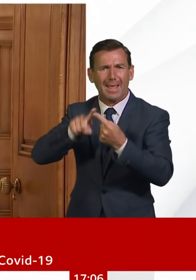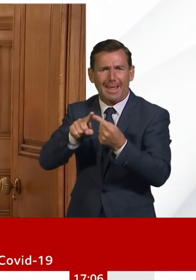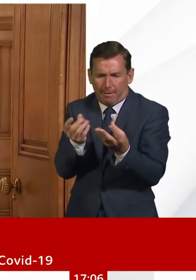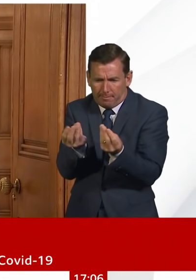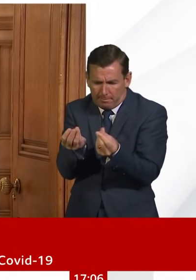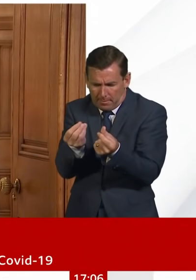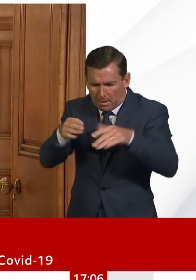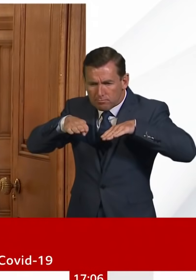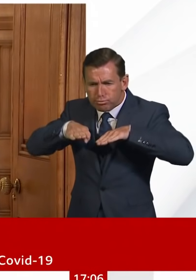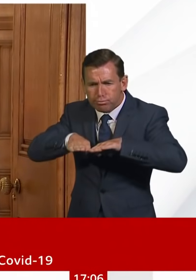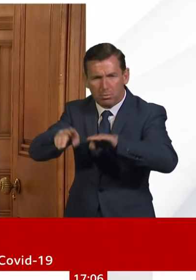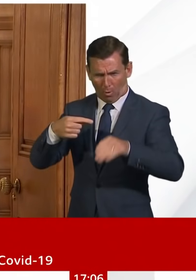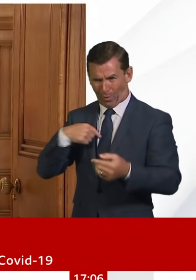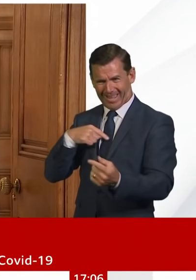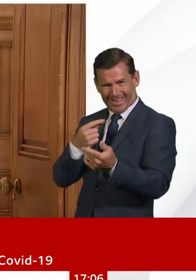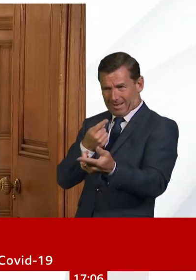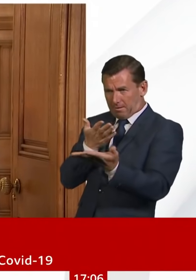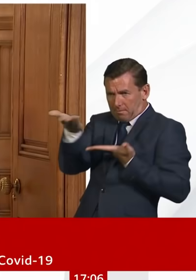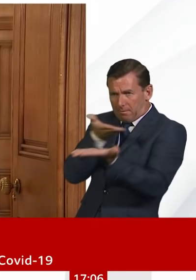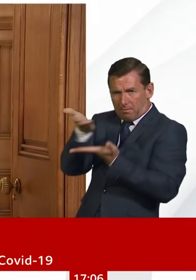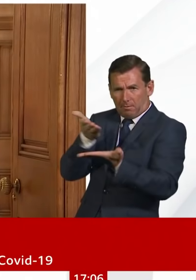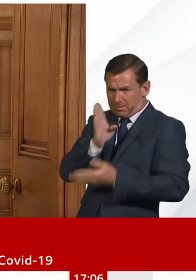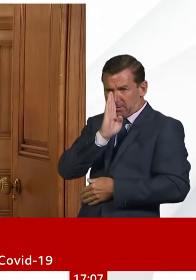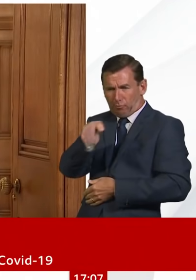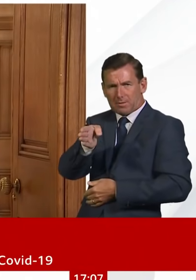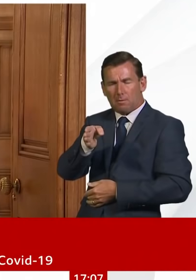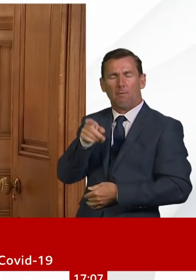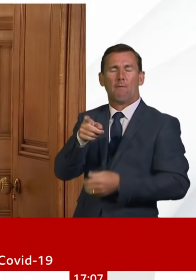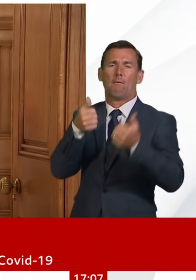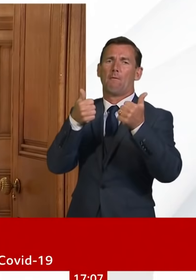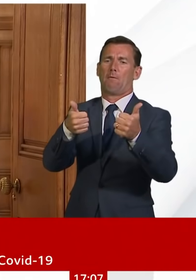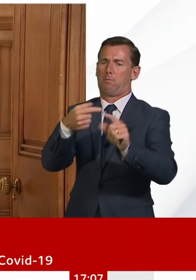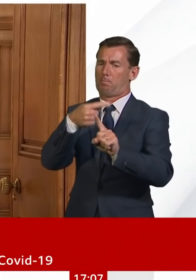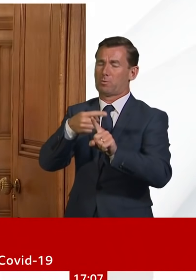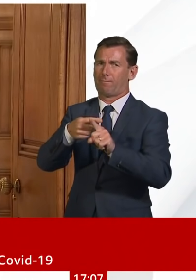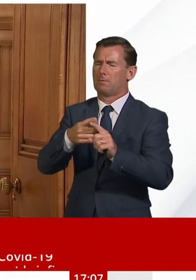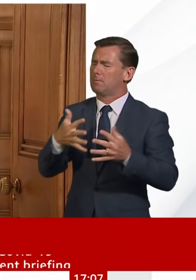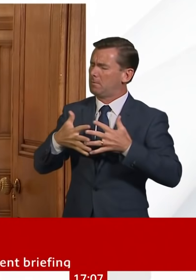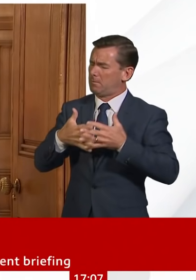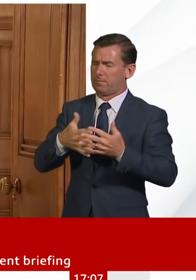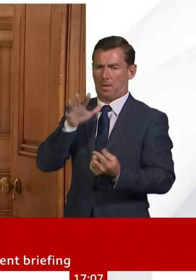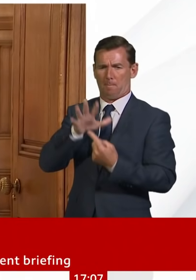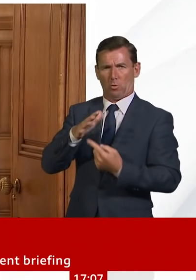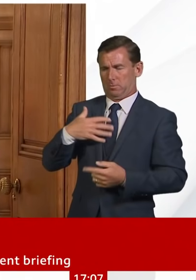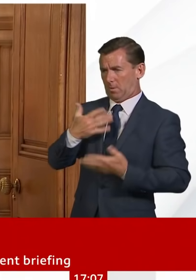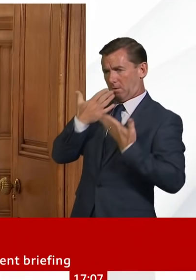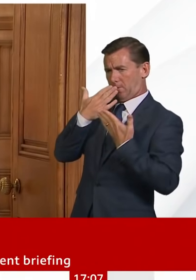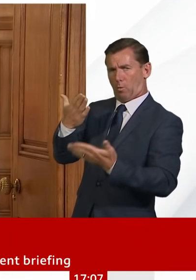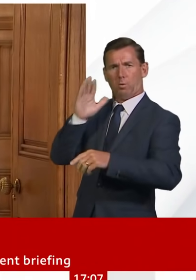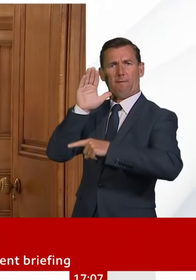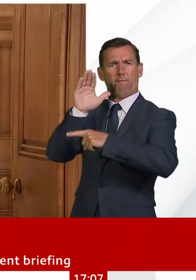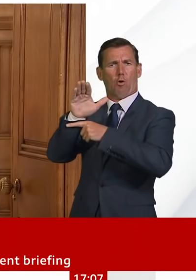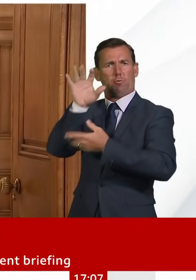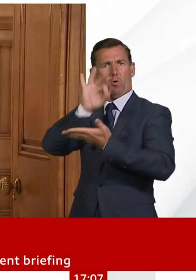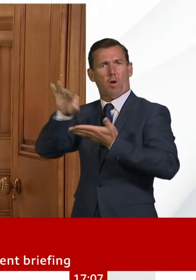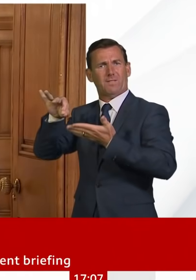of. This has proved one of the most fruitful avenues, and I want to especially thank my Foreign Office and DIT colleagues, especially